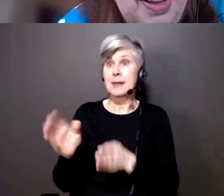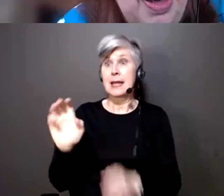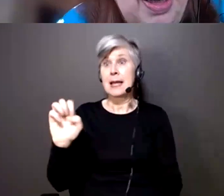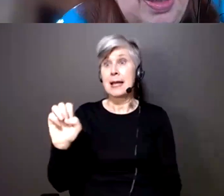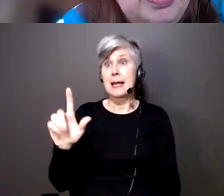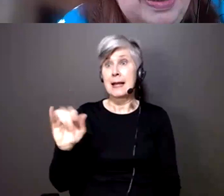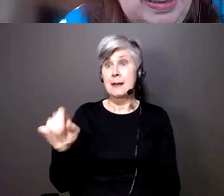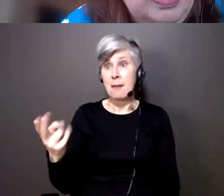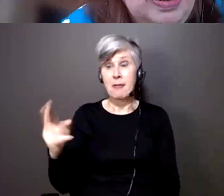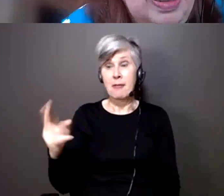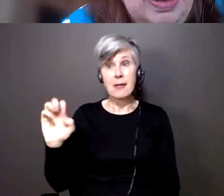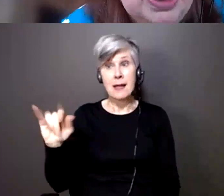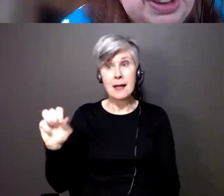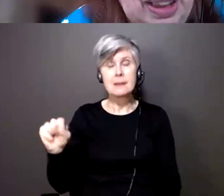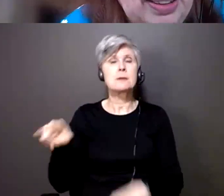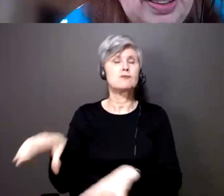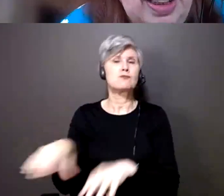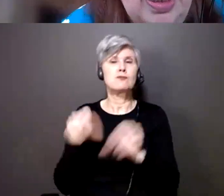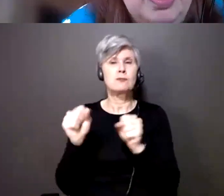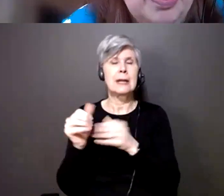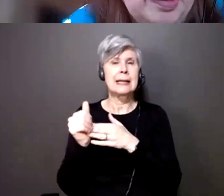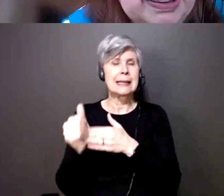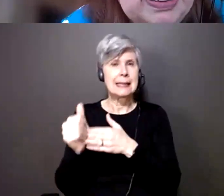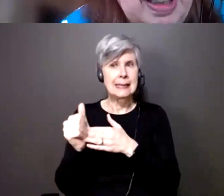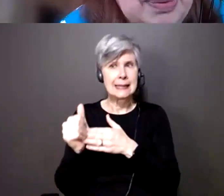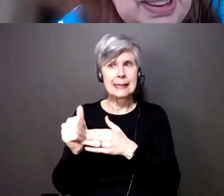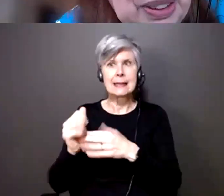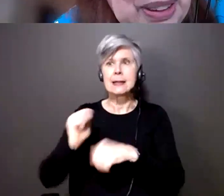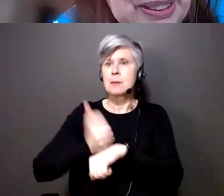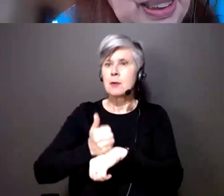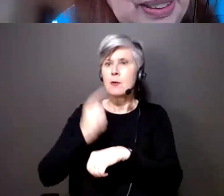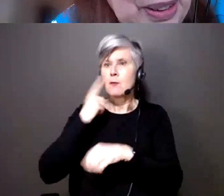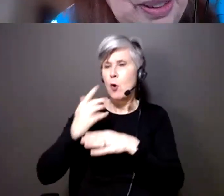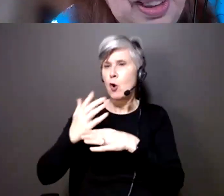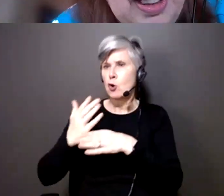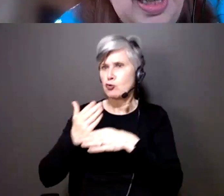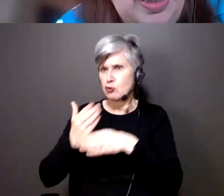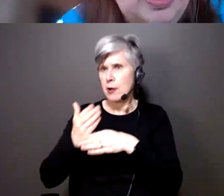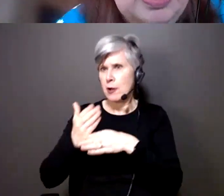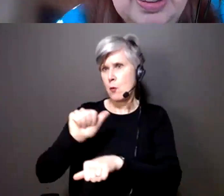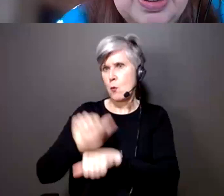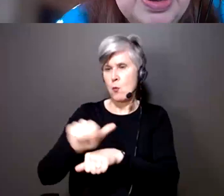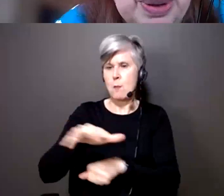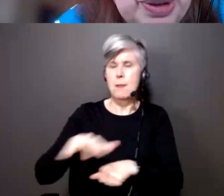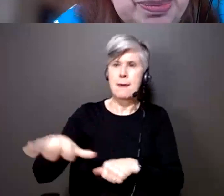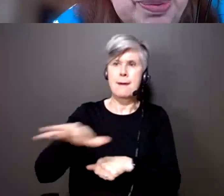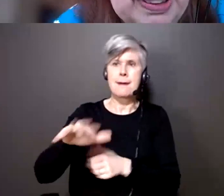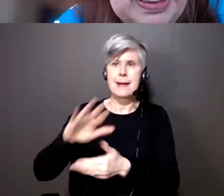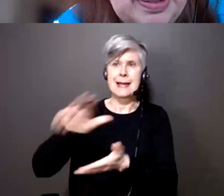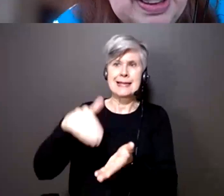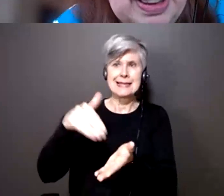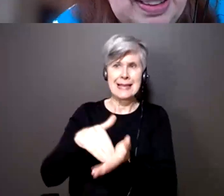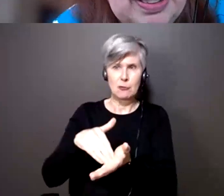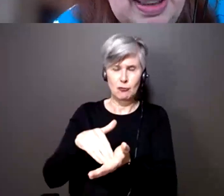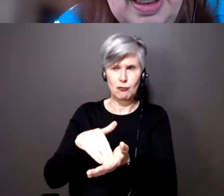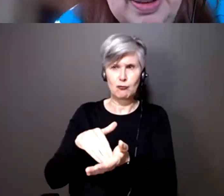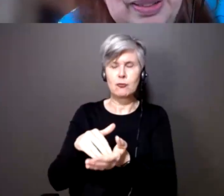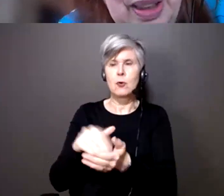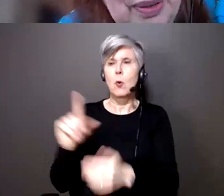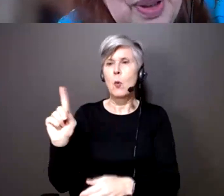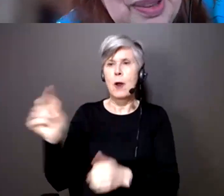implementation of a shared workplace accommodation center at Treasury Board